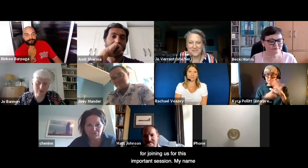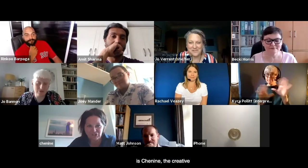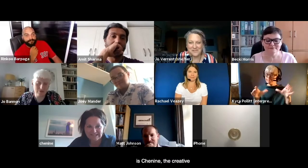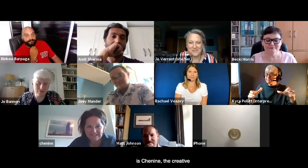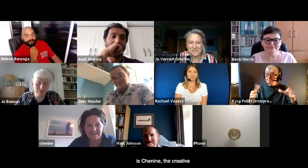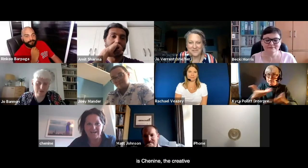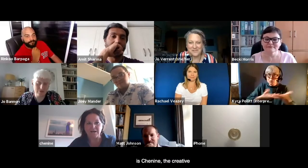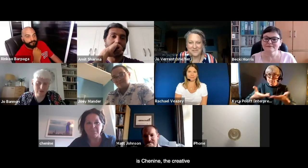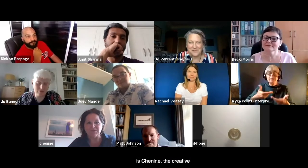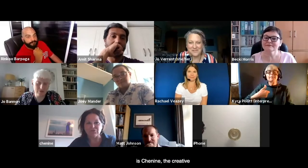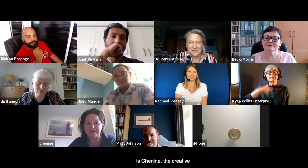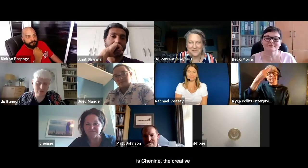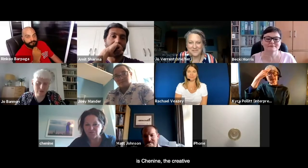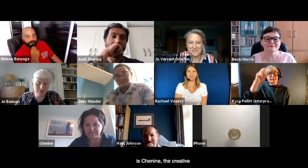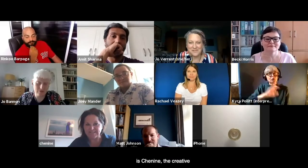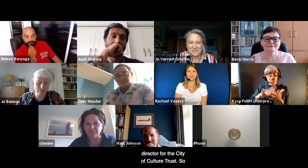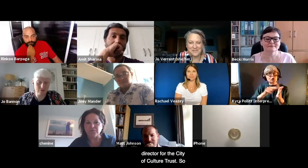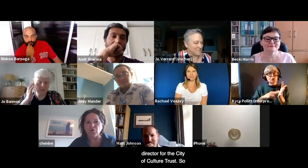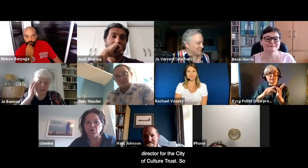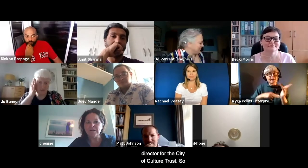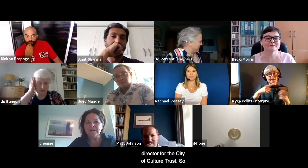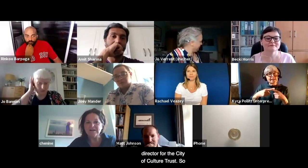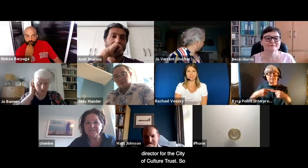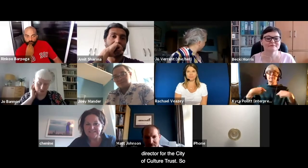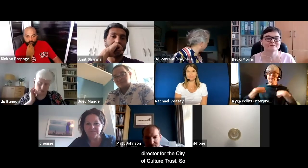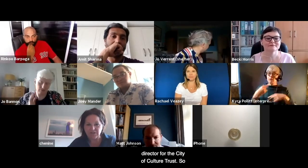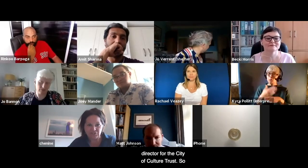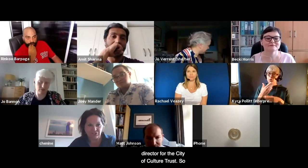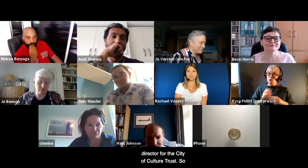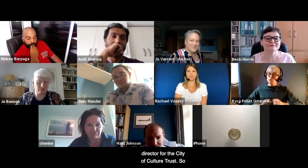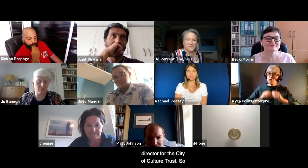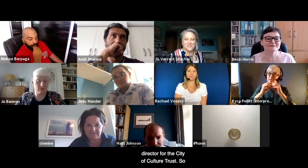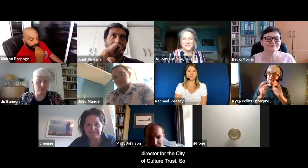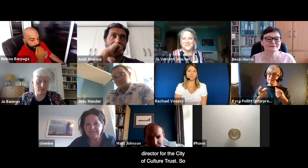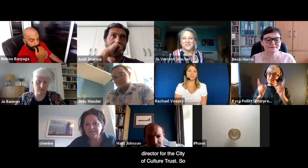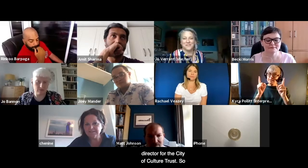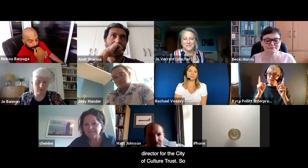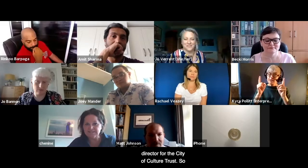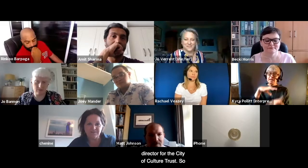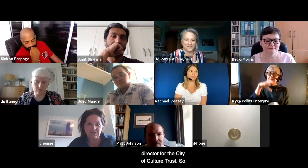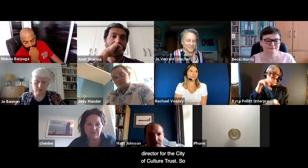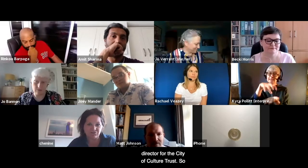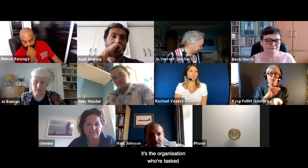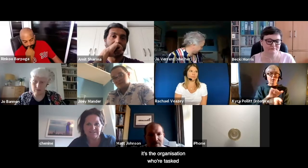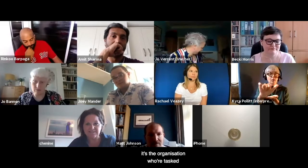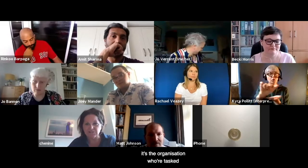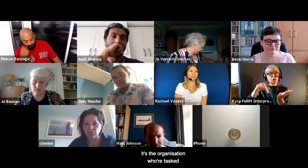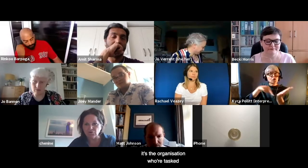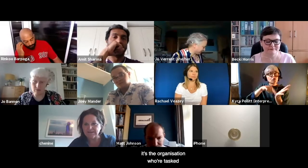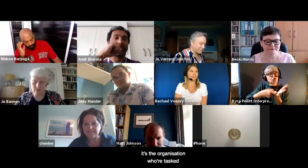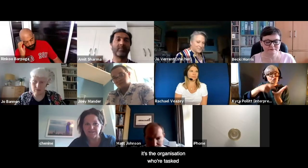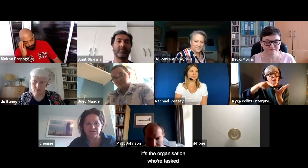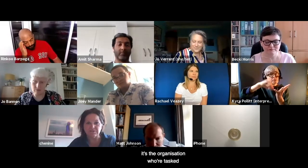My name is Shanine. I'm the creative director for the City of Culture Trust. So the City of Culture Trust is